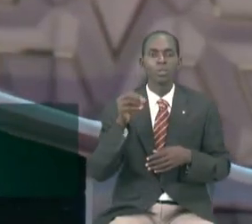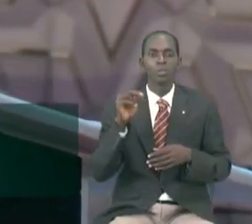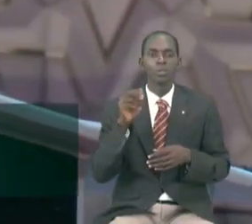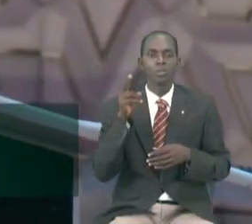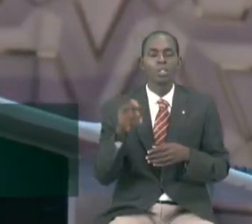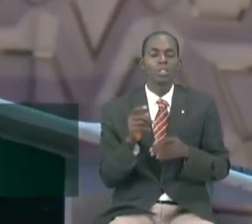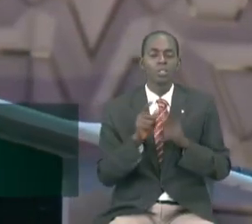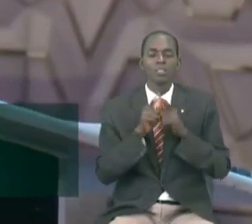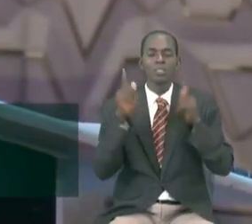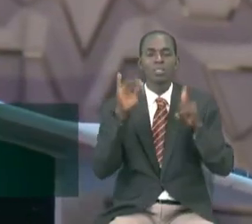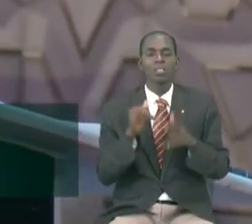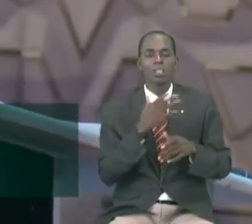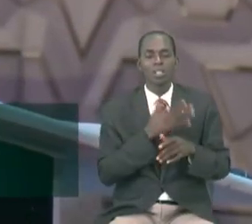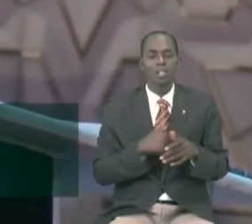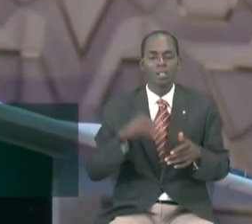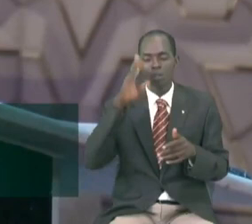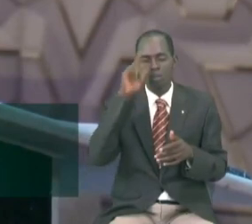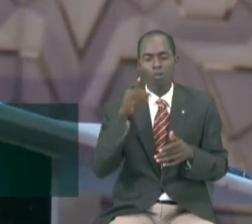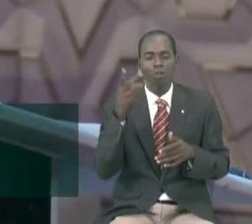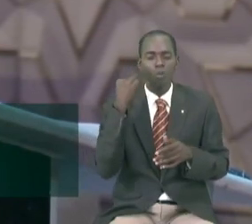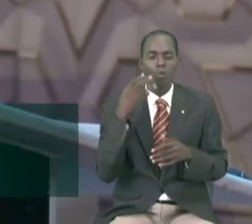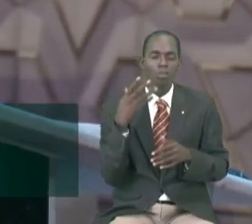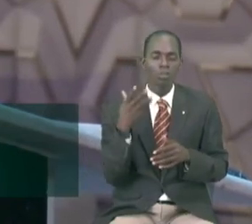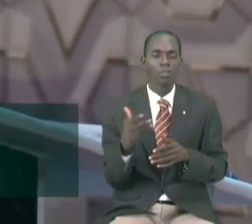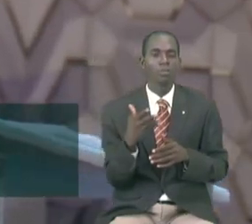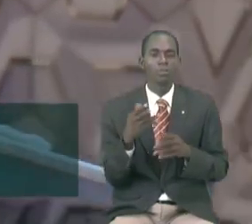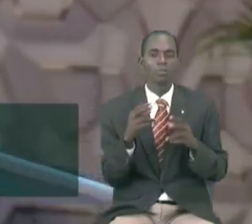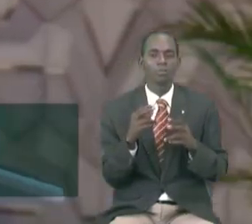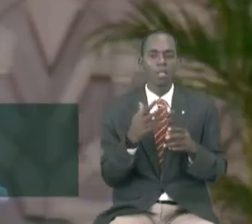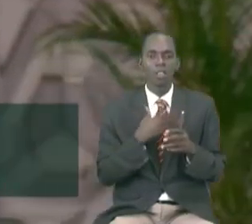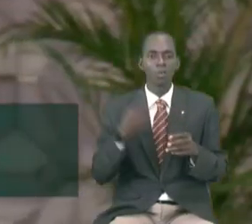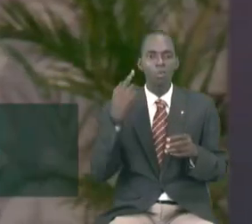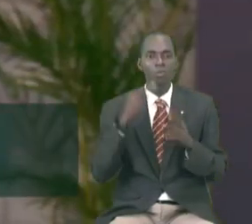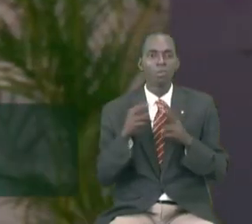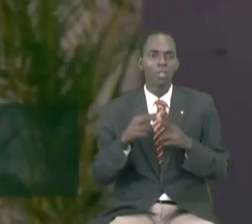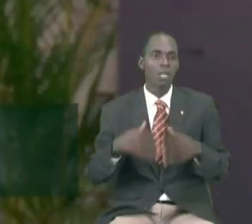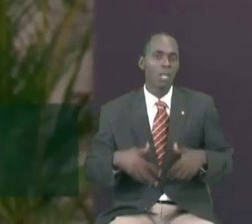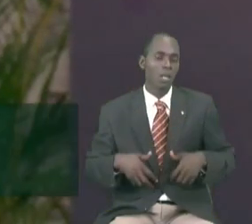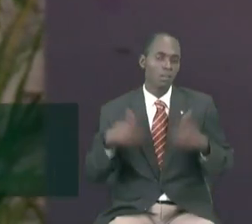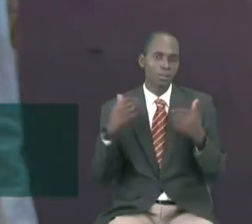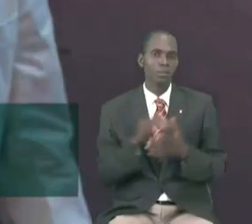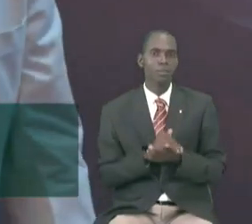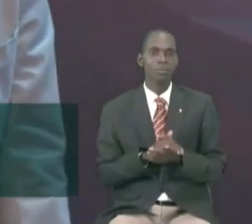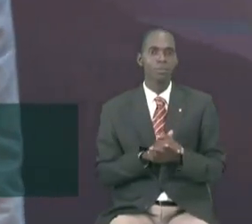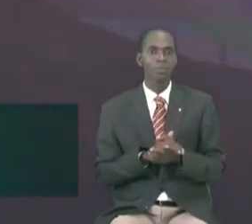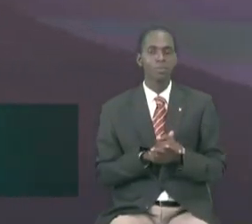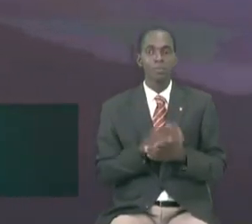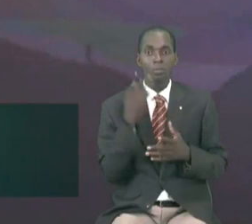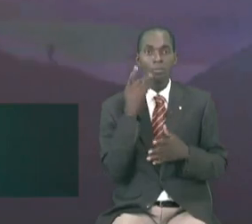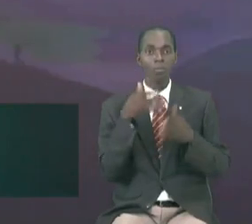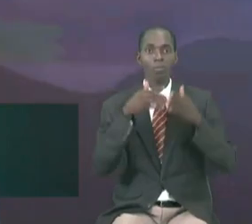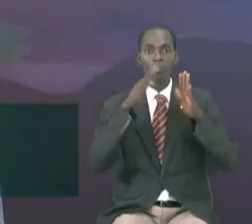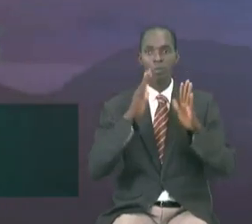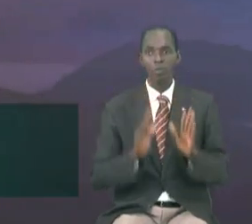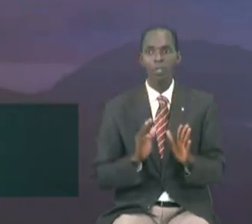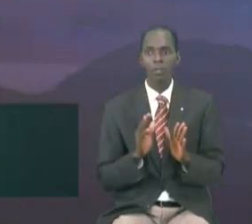bishops and archbishops, there's something called sanctification. And Jesus prayed for his